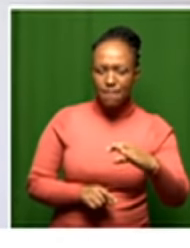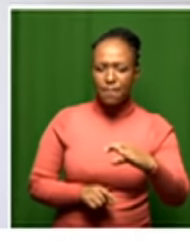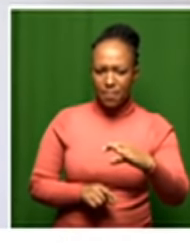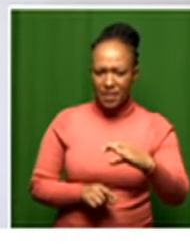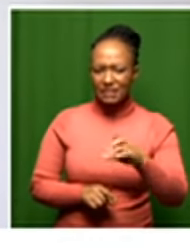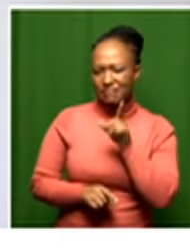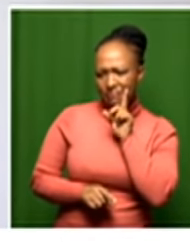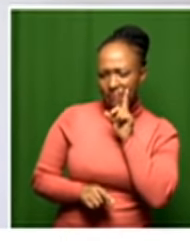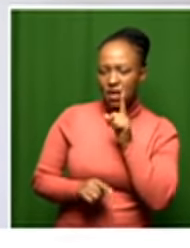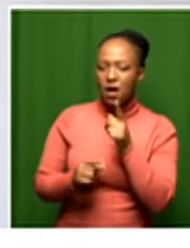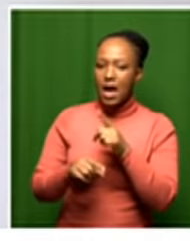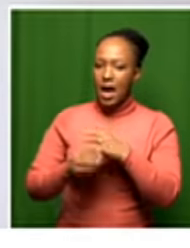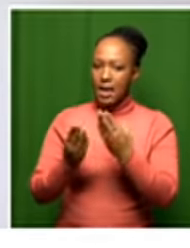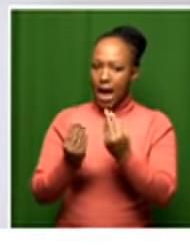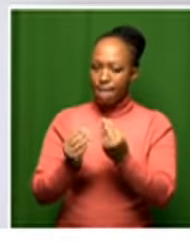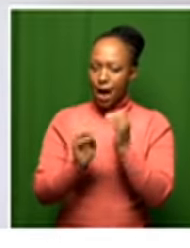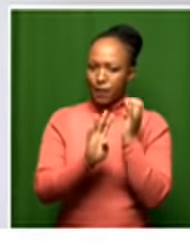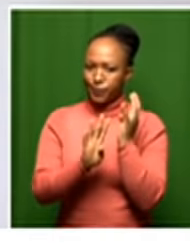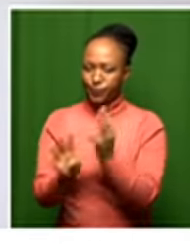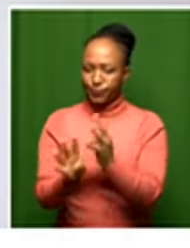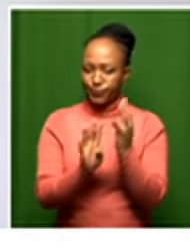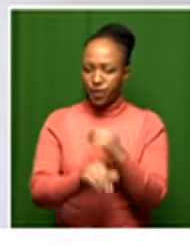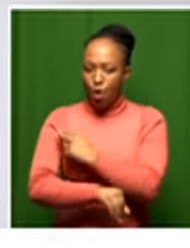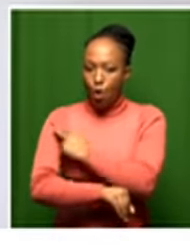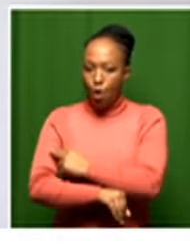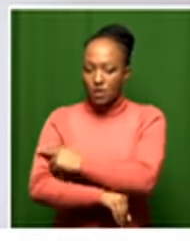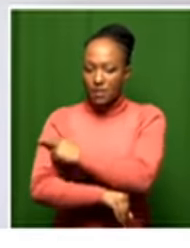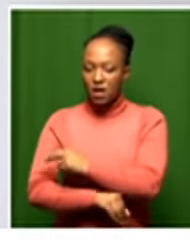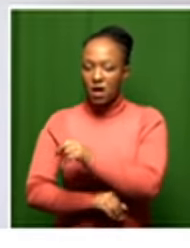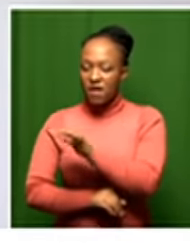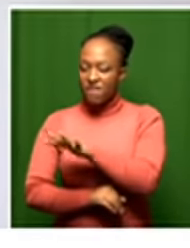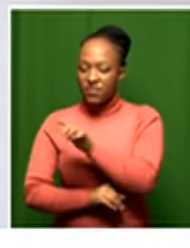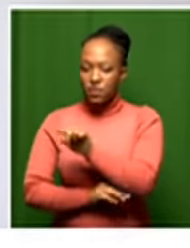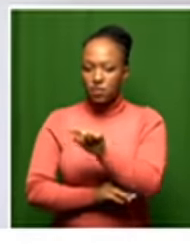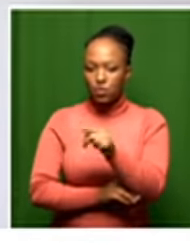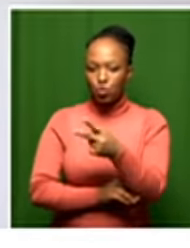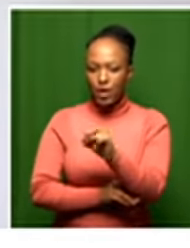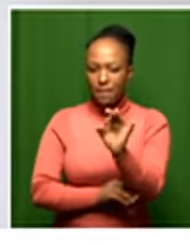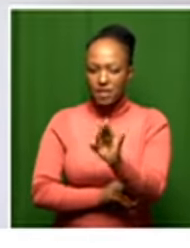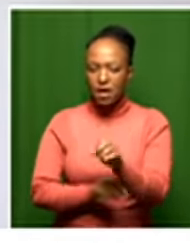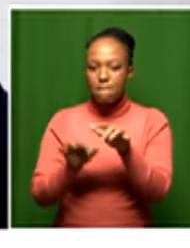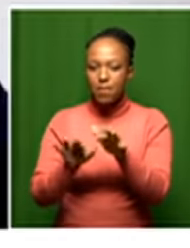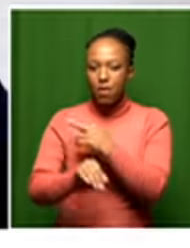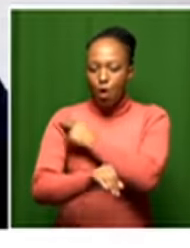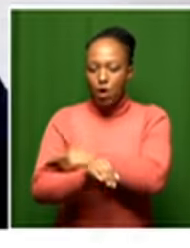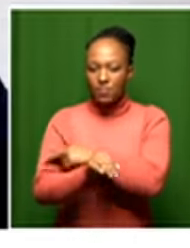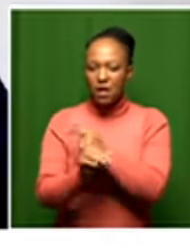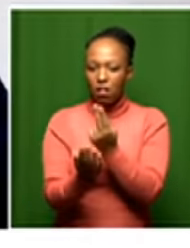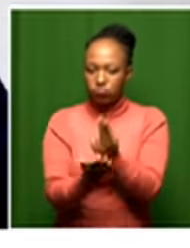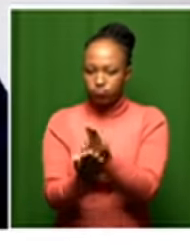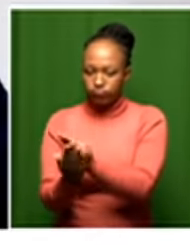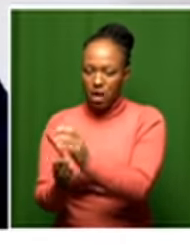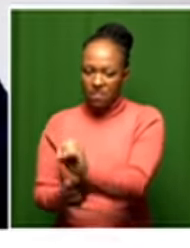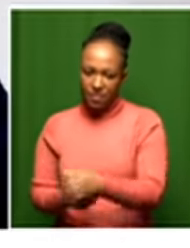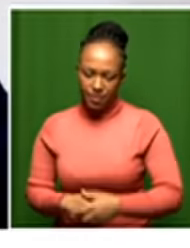signs of an increase in admissions by 15 to 20% in those provinces. I remember at the